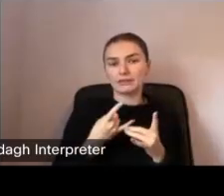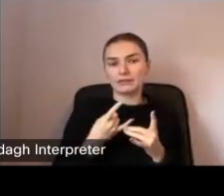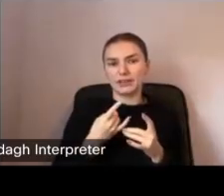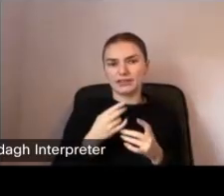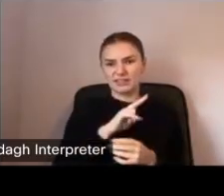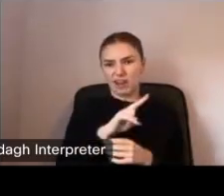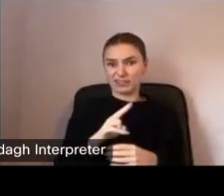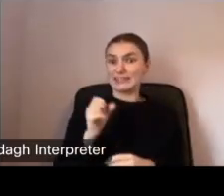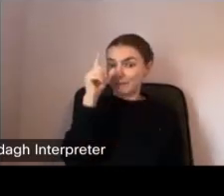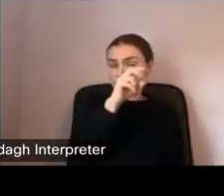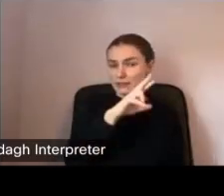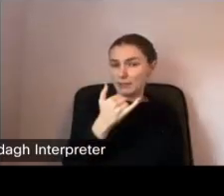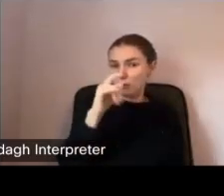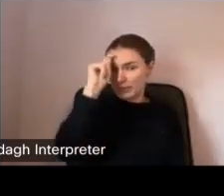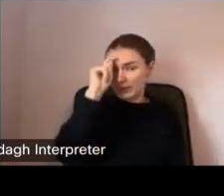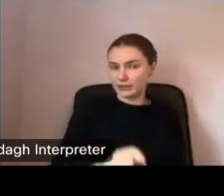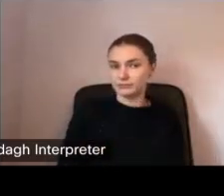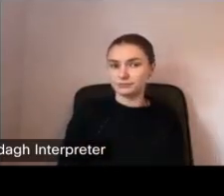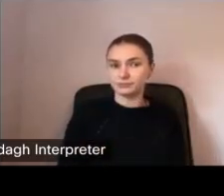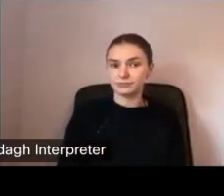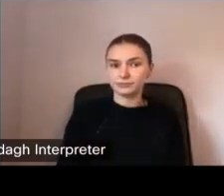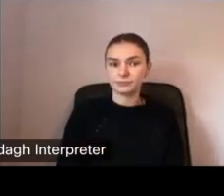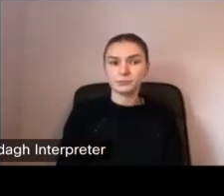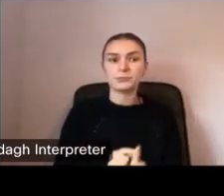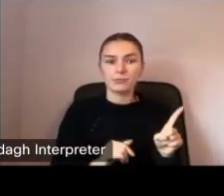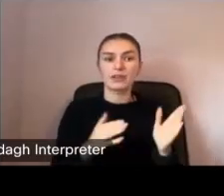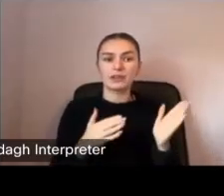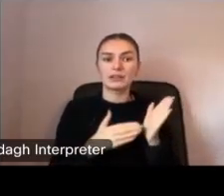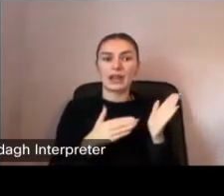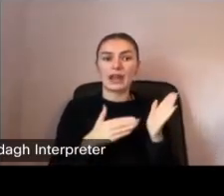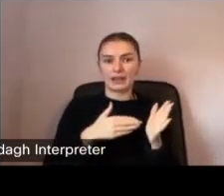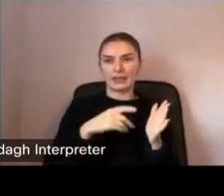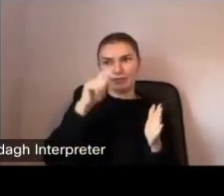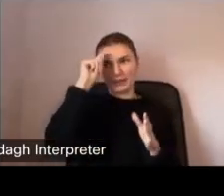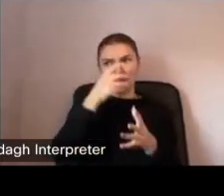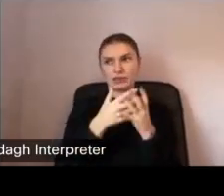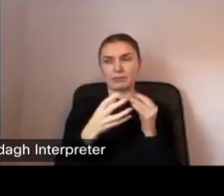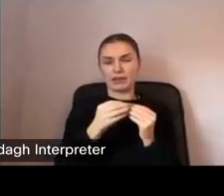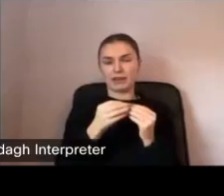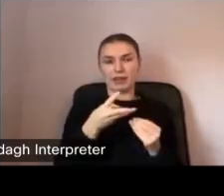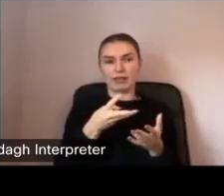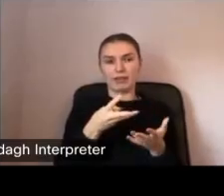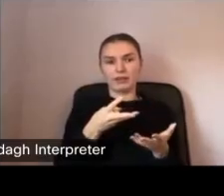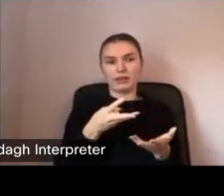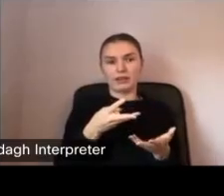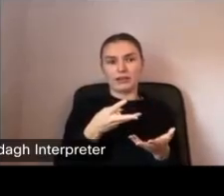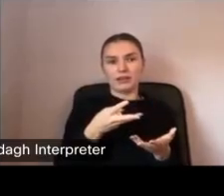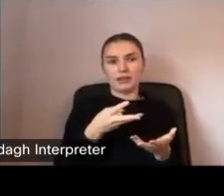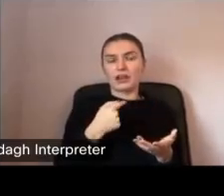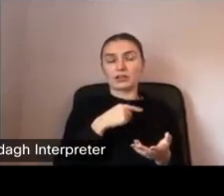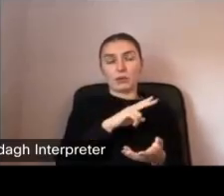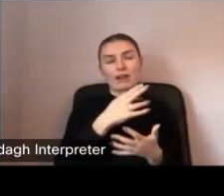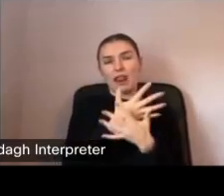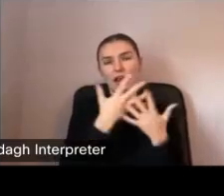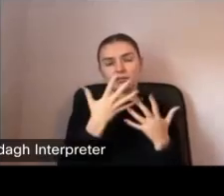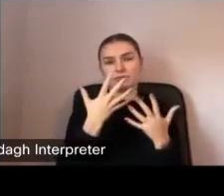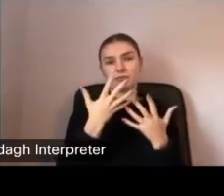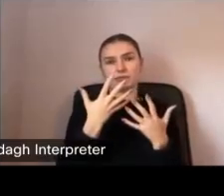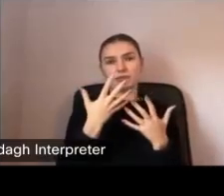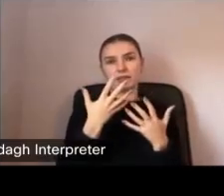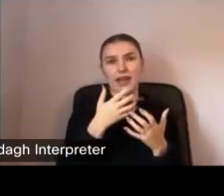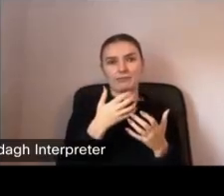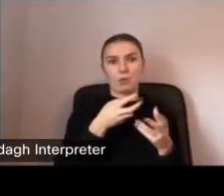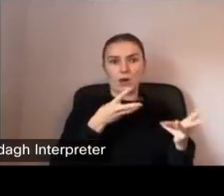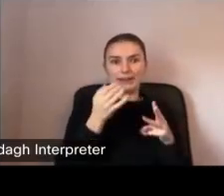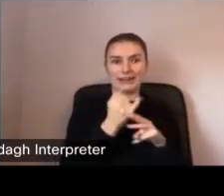as you think. Yeah, but I think that's something I'll take away from the talk. Now I don't have that much clinical exposure anymore, but I think anybody